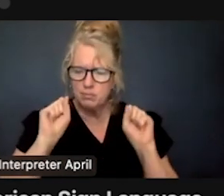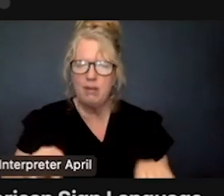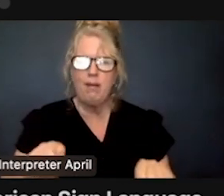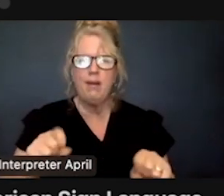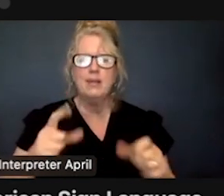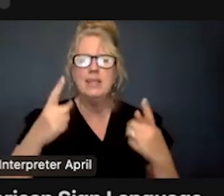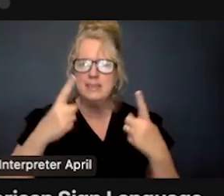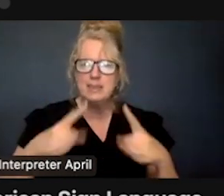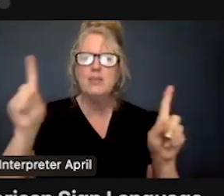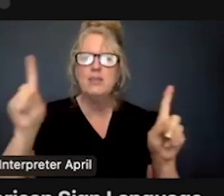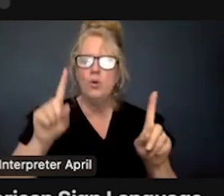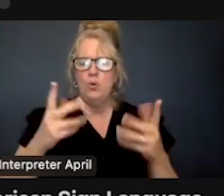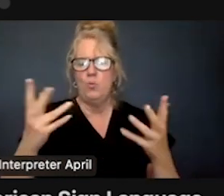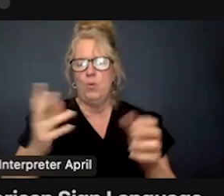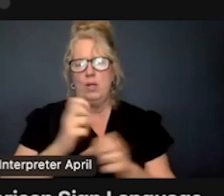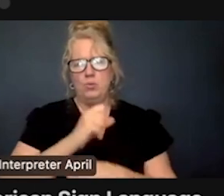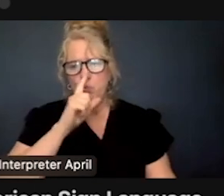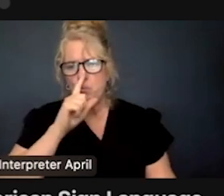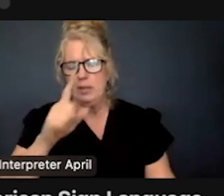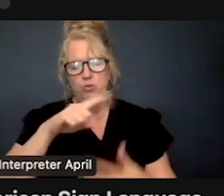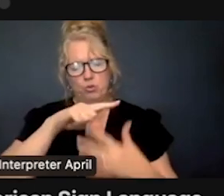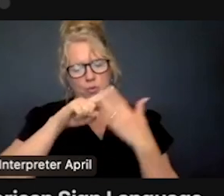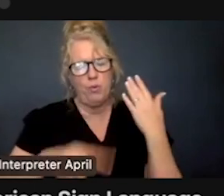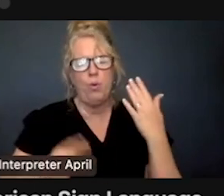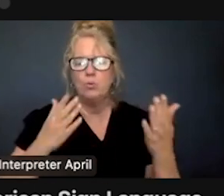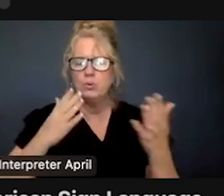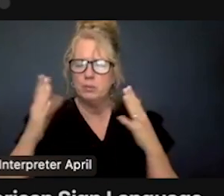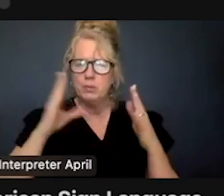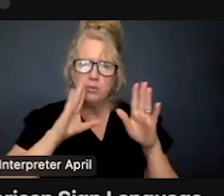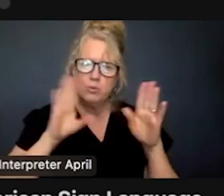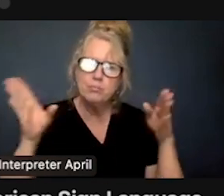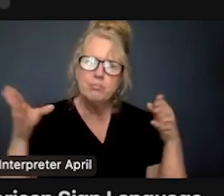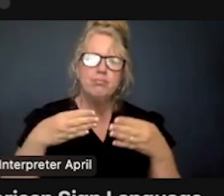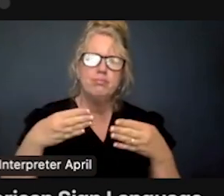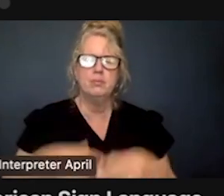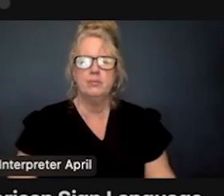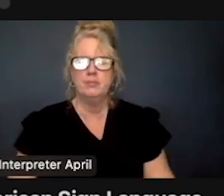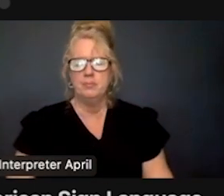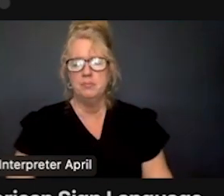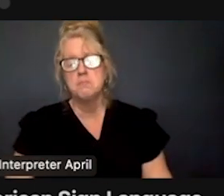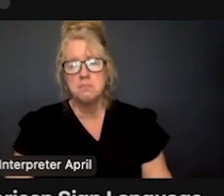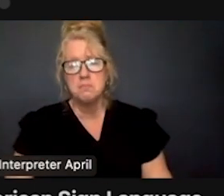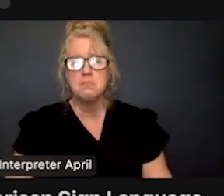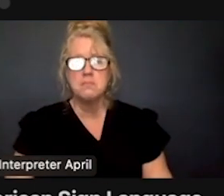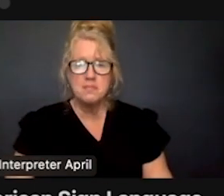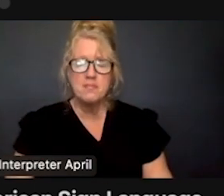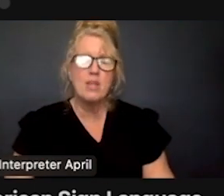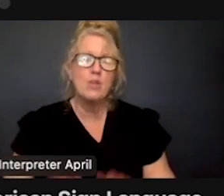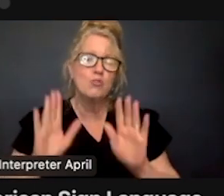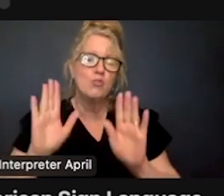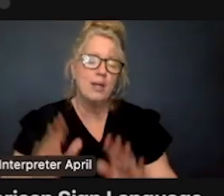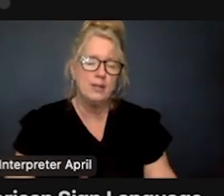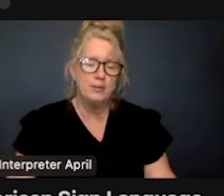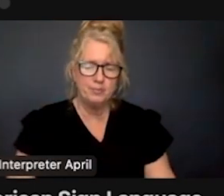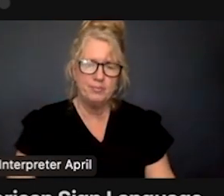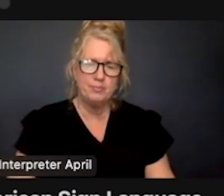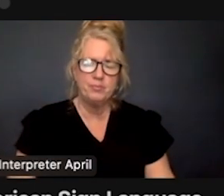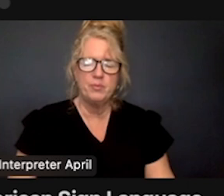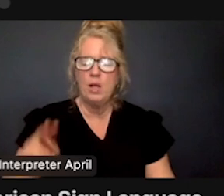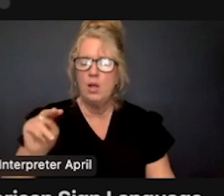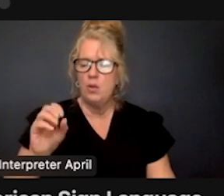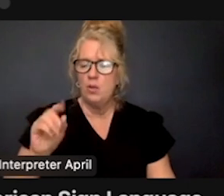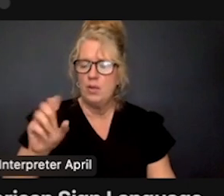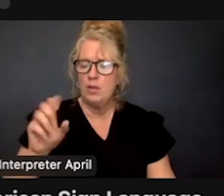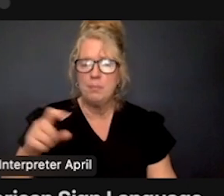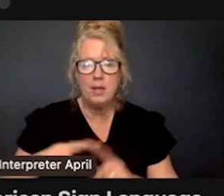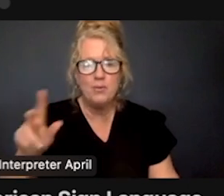and we want to make sure that services are all geared in that direction. Yeah, great stuff. There's a note from